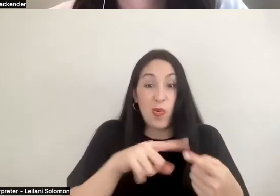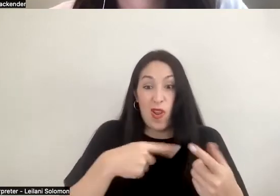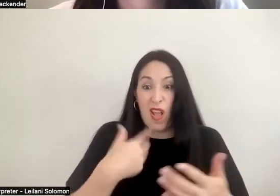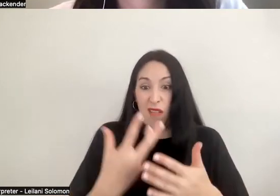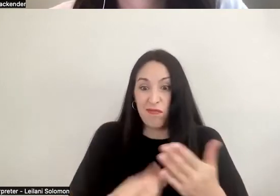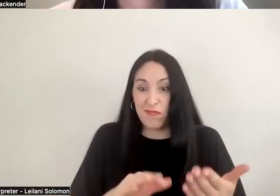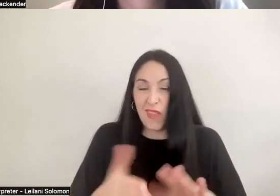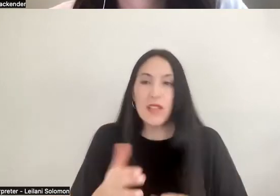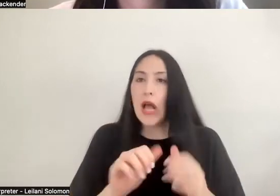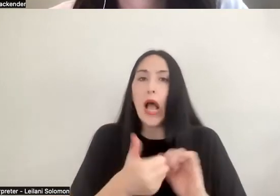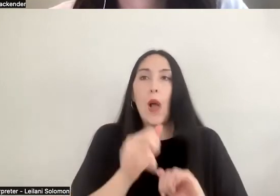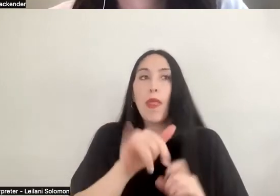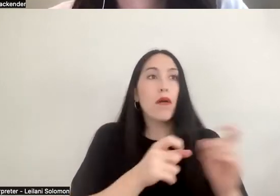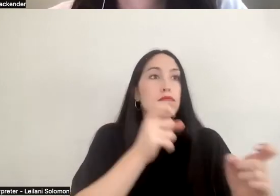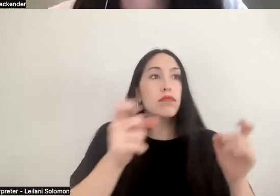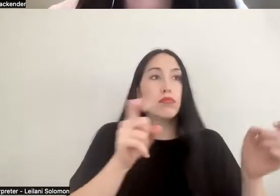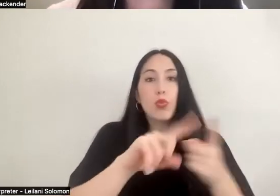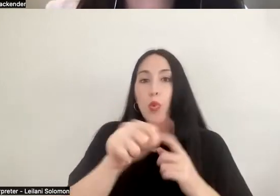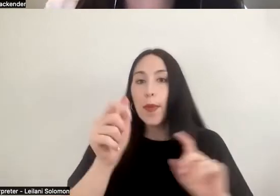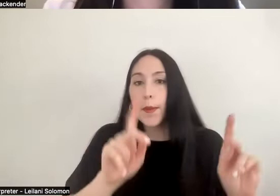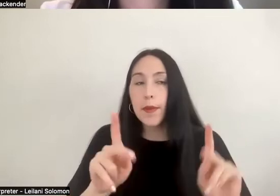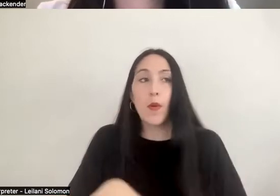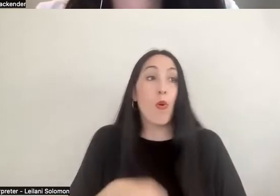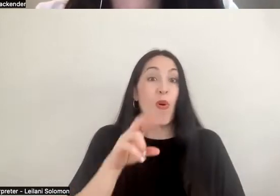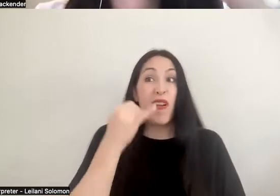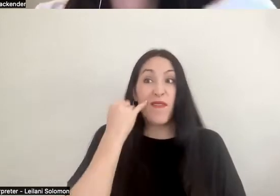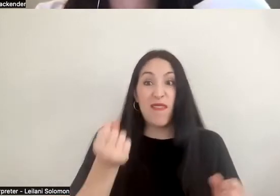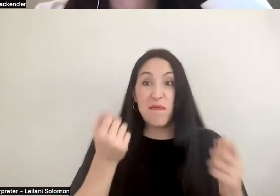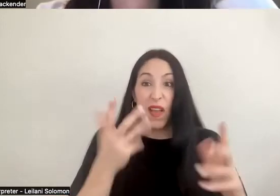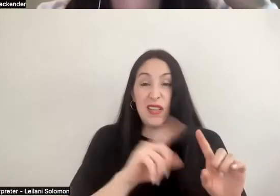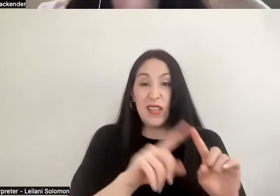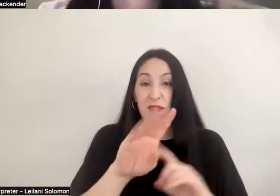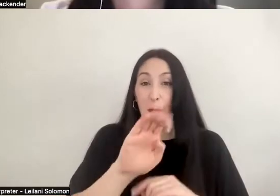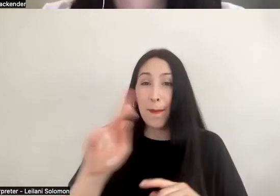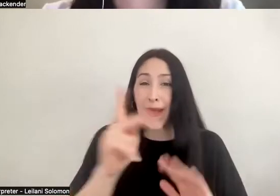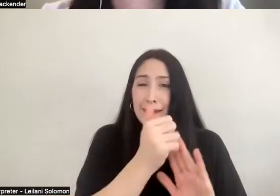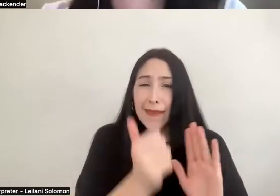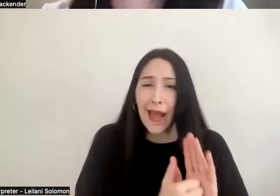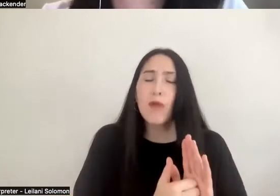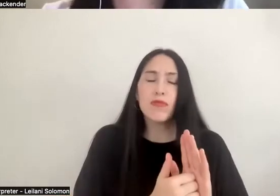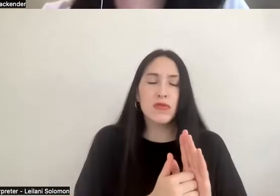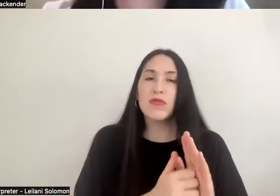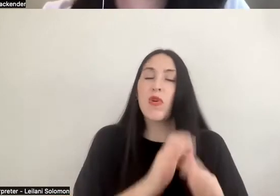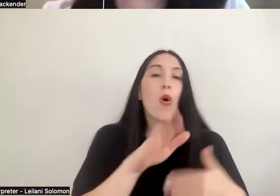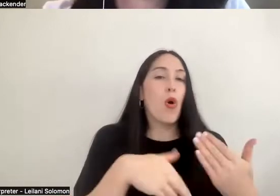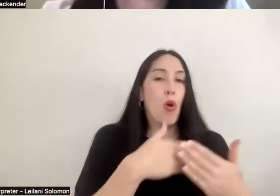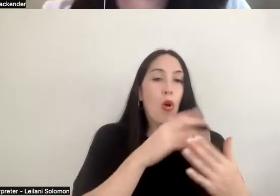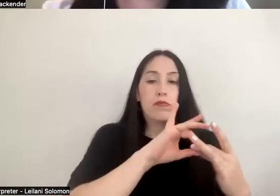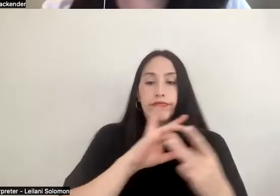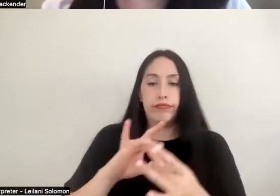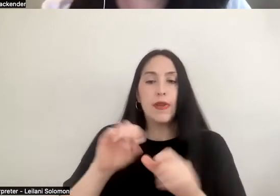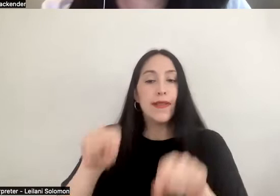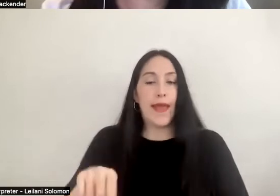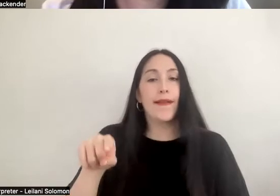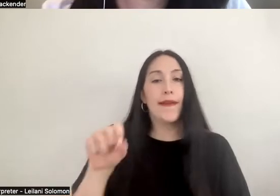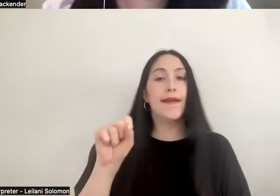if you have multiple banking, savings, and investment accounts. So all those things can be tied into a special needs trust.